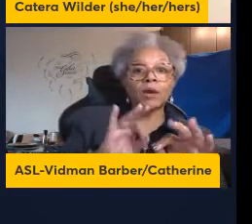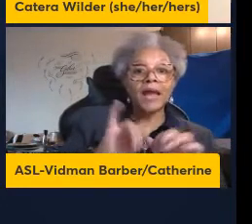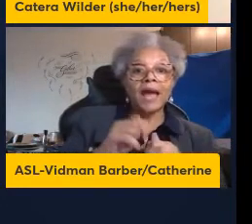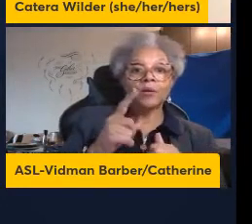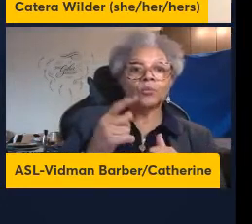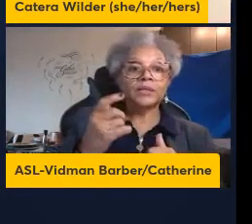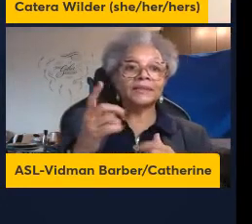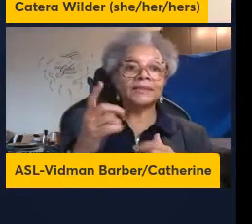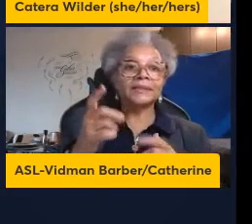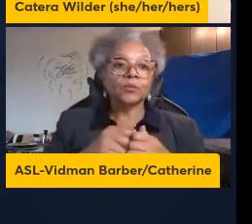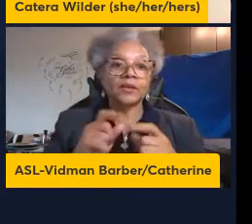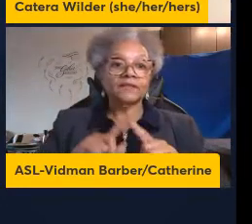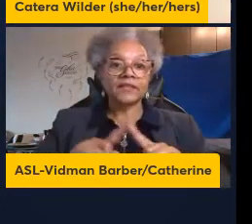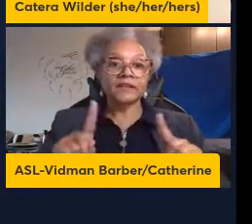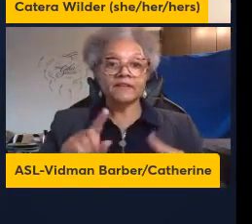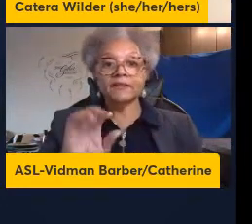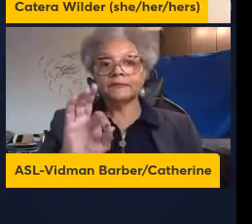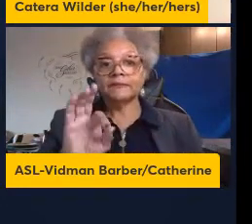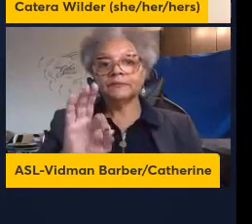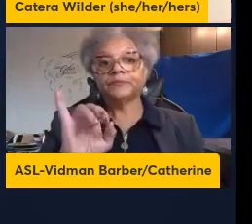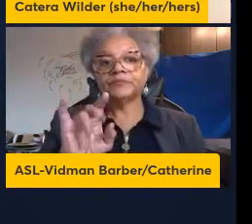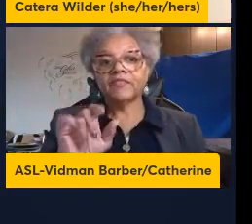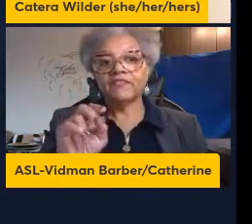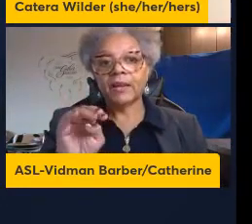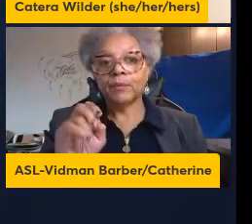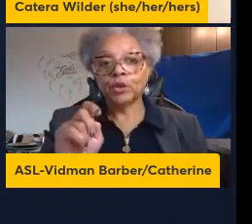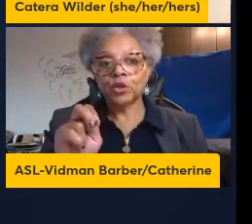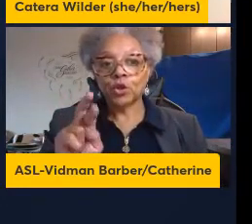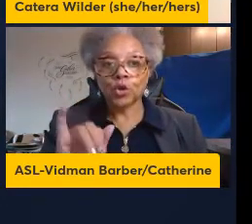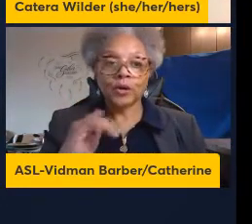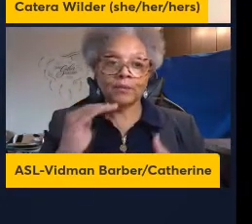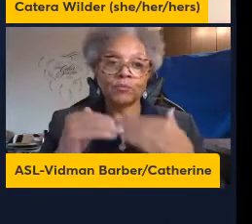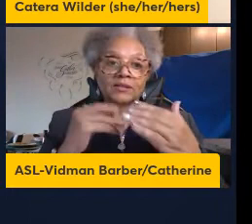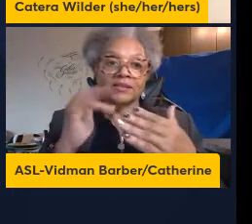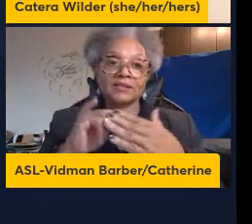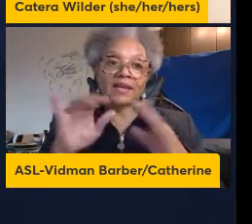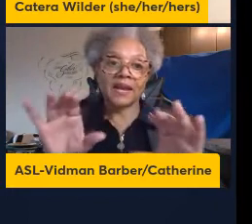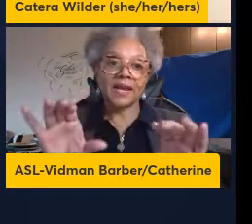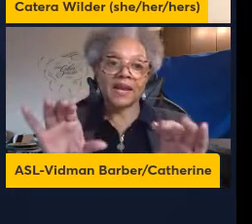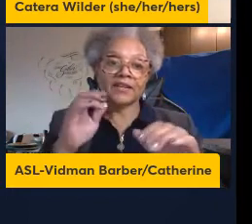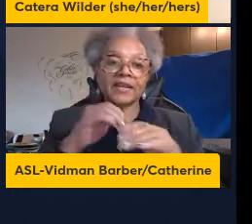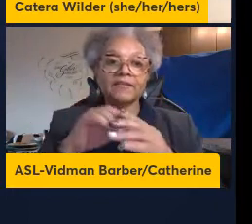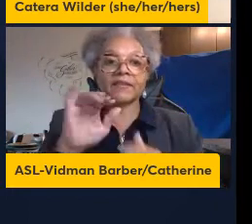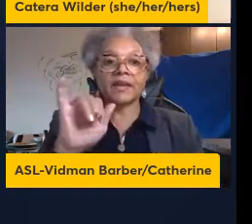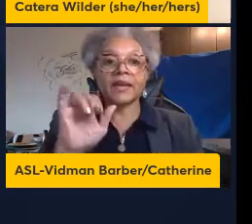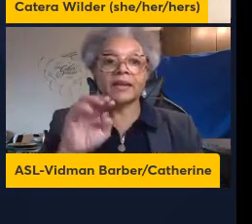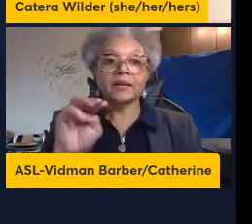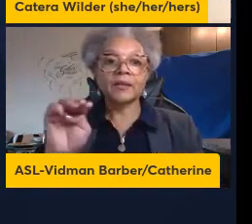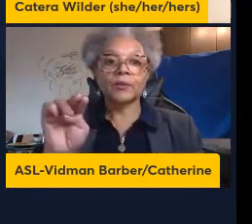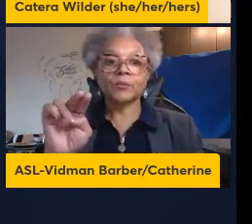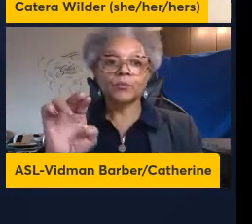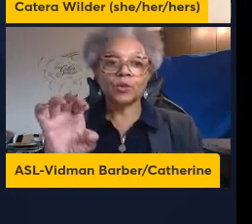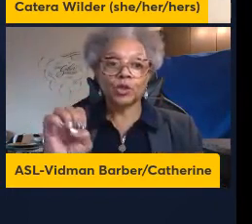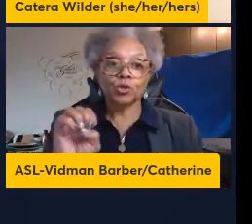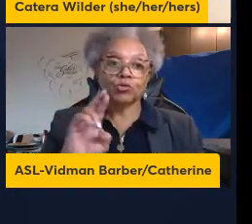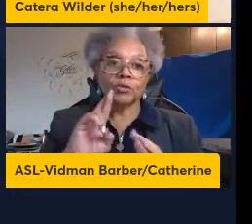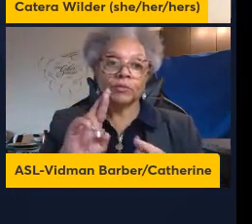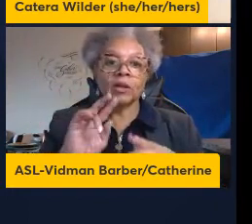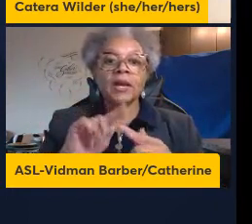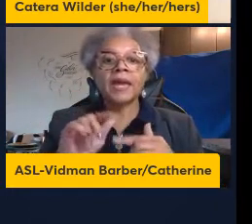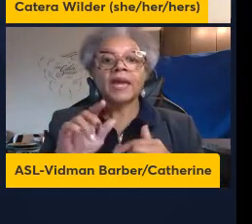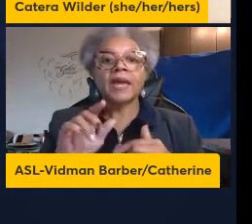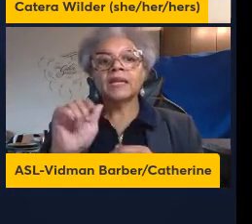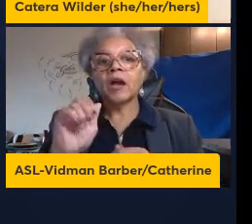different inflammatory processes that are activated in the immune response, as well as any autoimmune